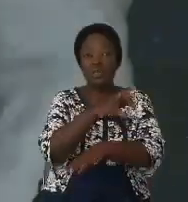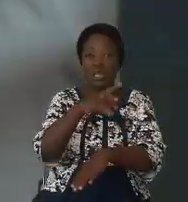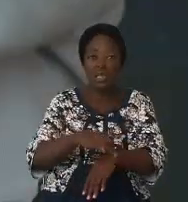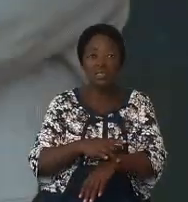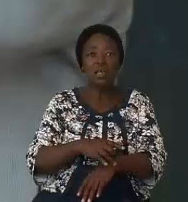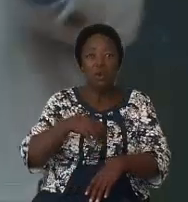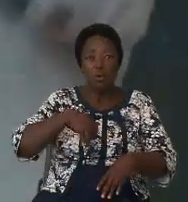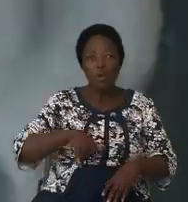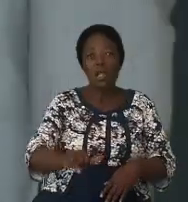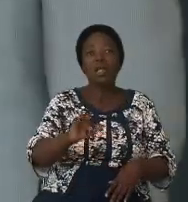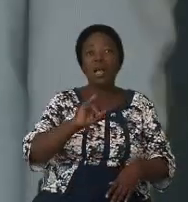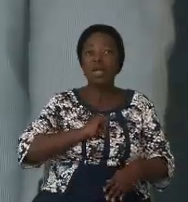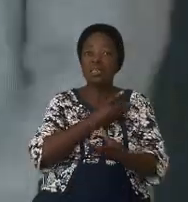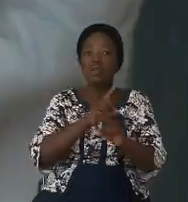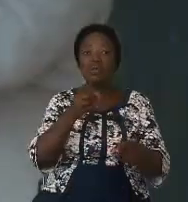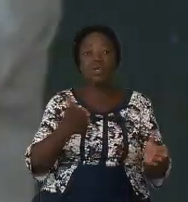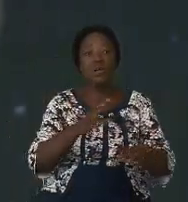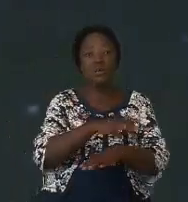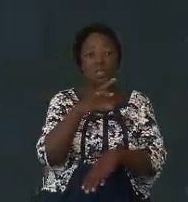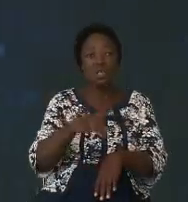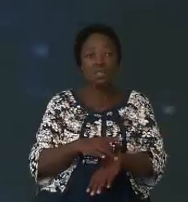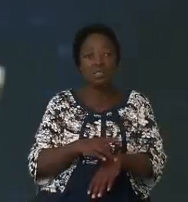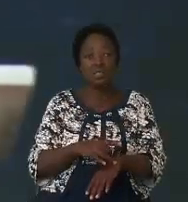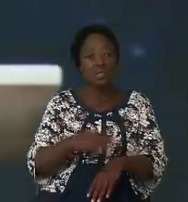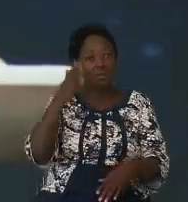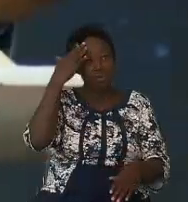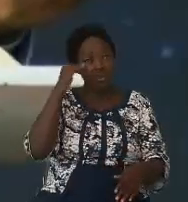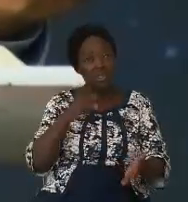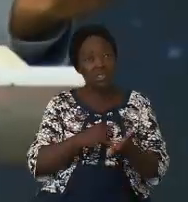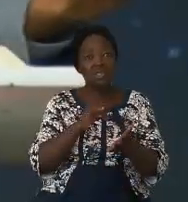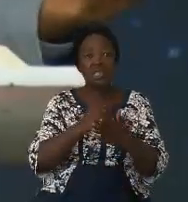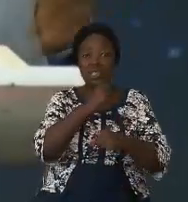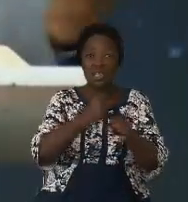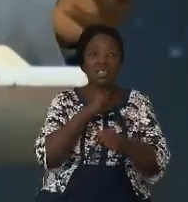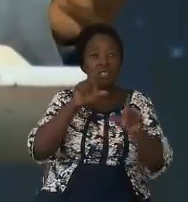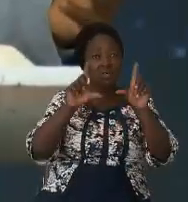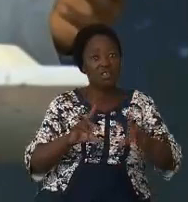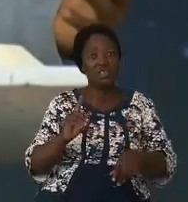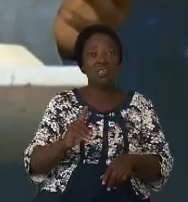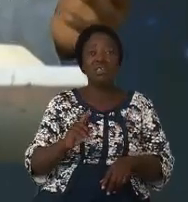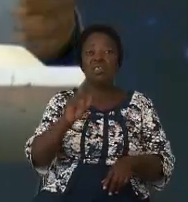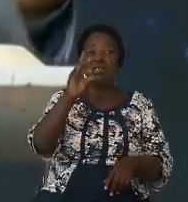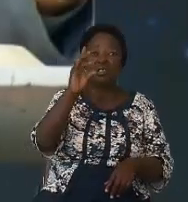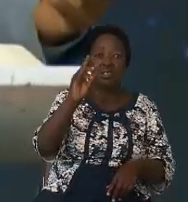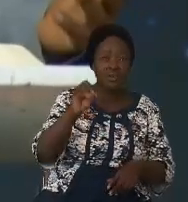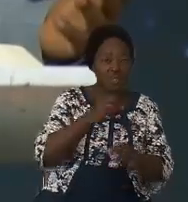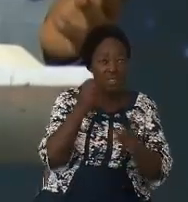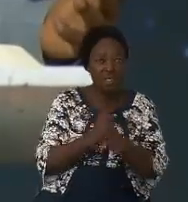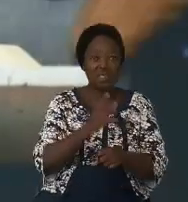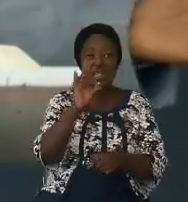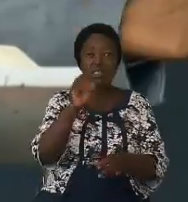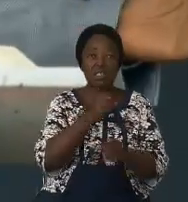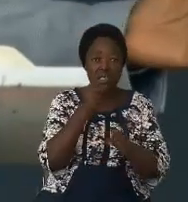earth, while I deliver you on earth, earth is limited. 70 years, 80